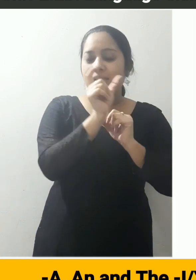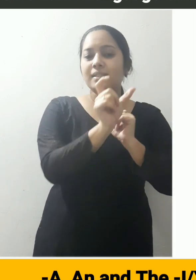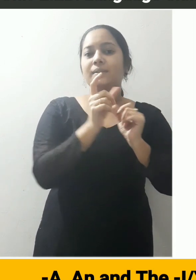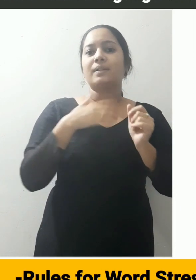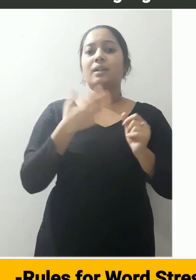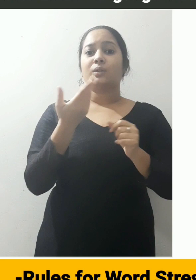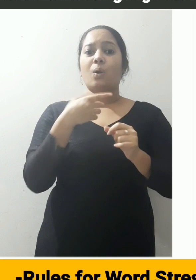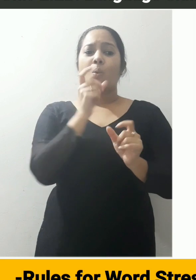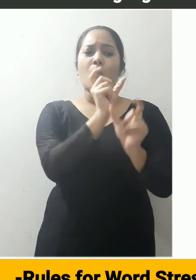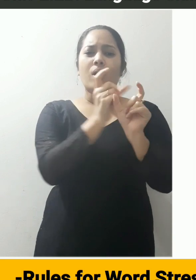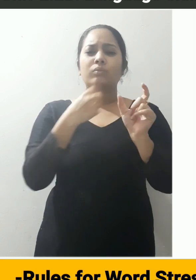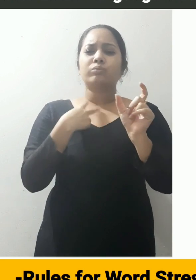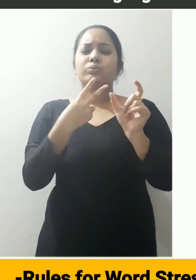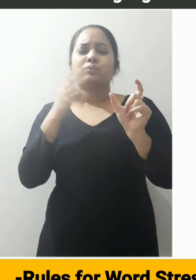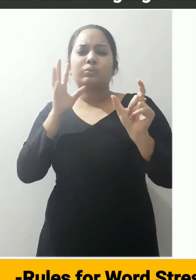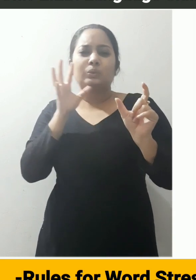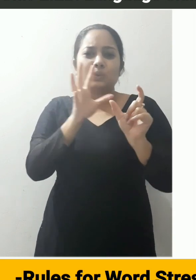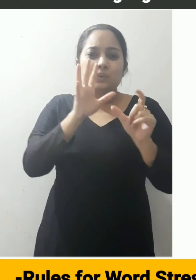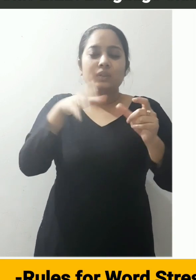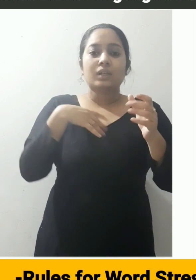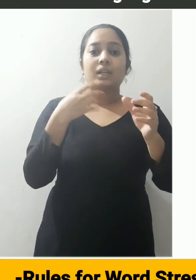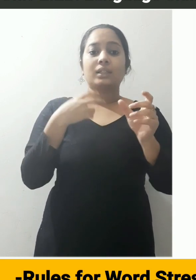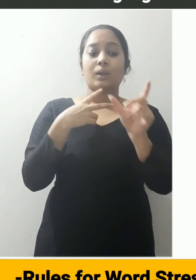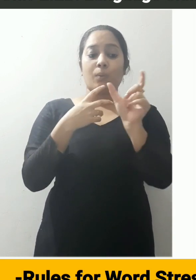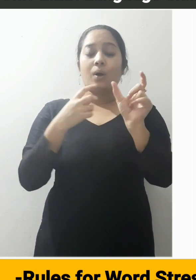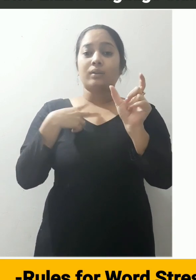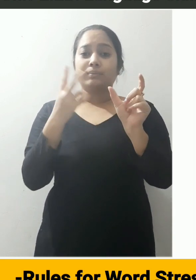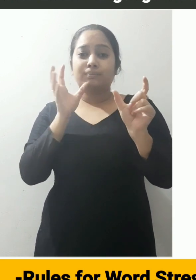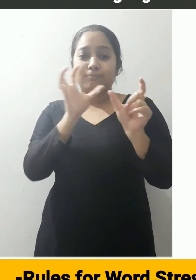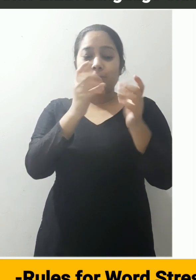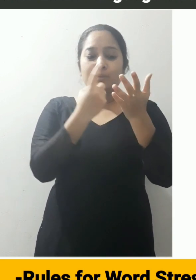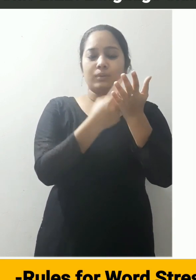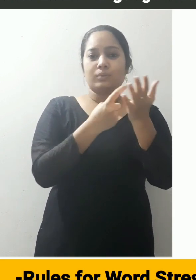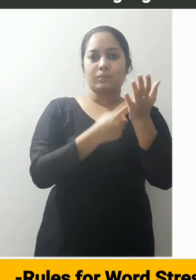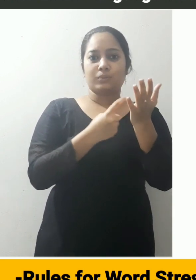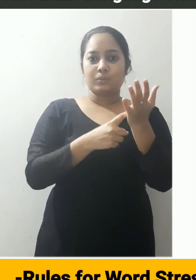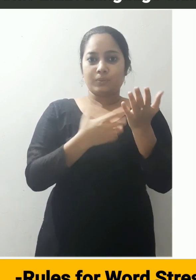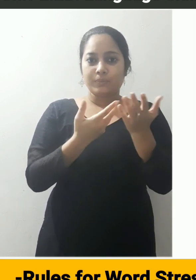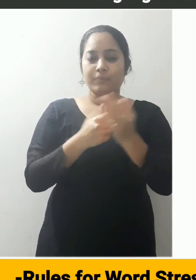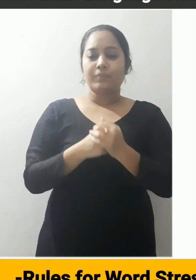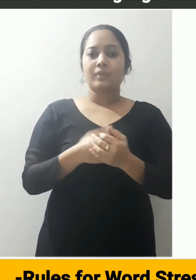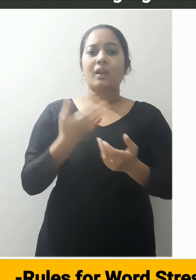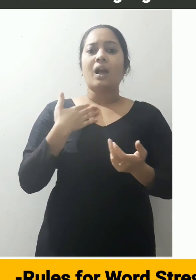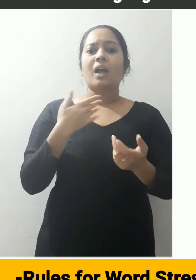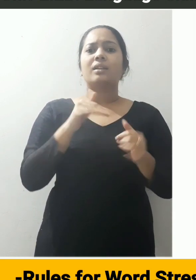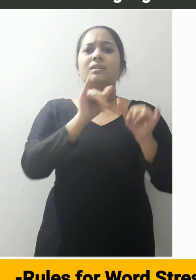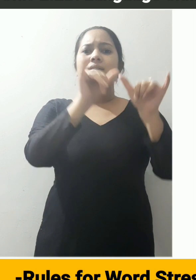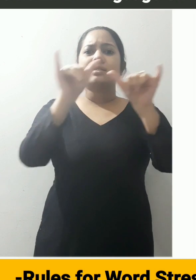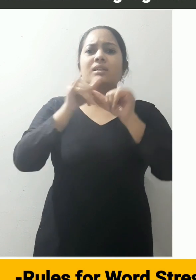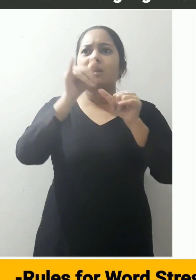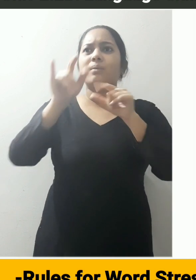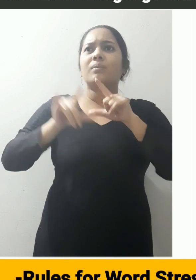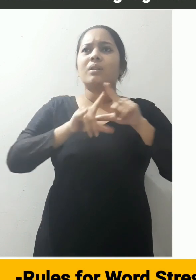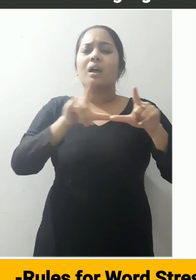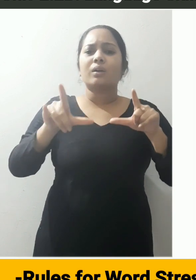stress, rules for word stress, need for a neutral